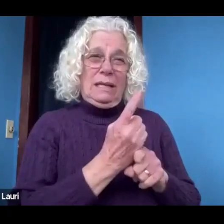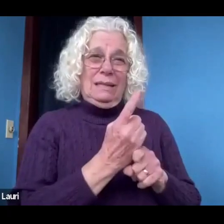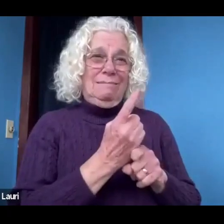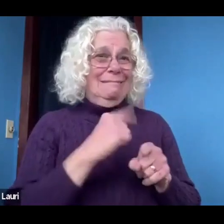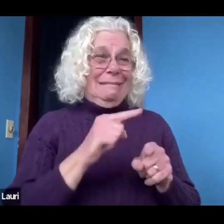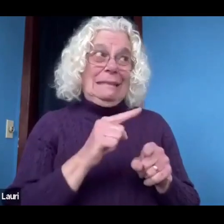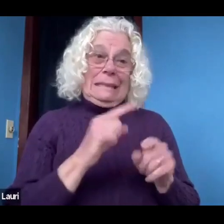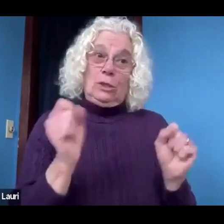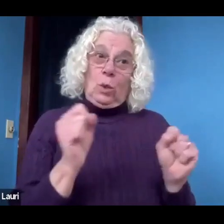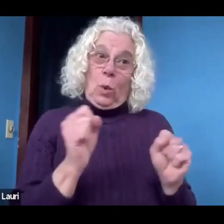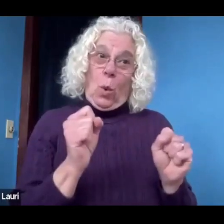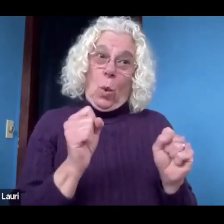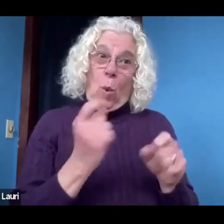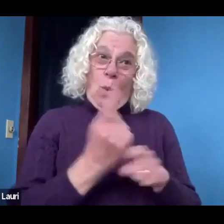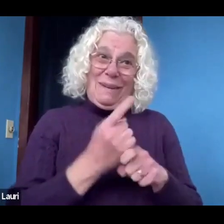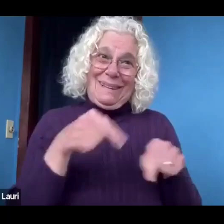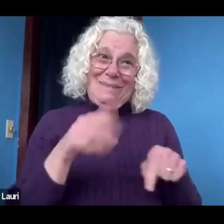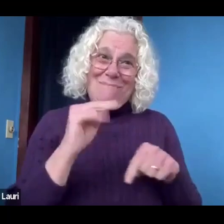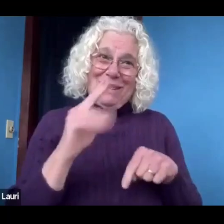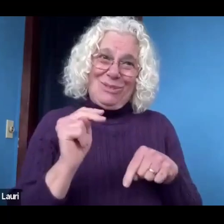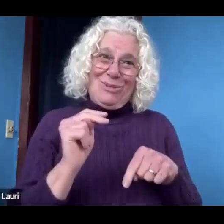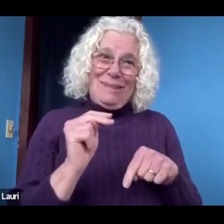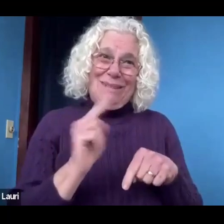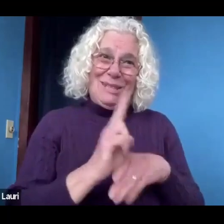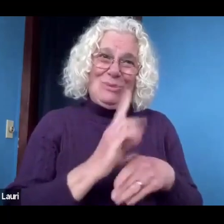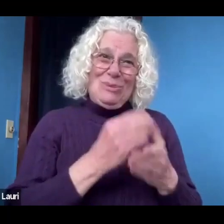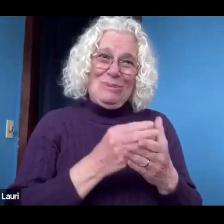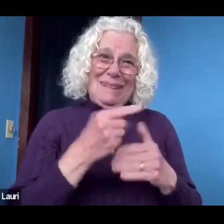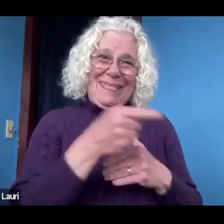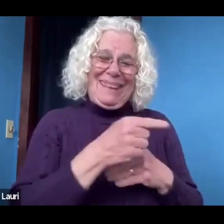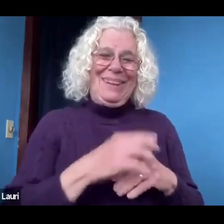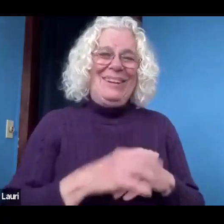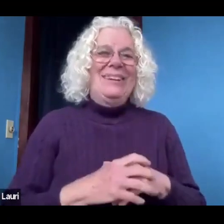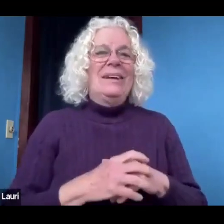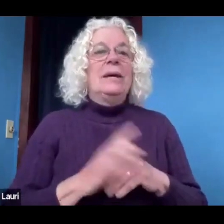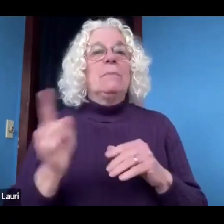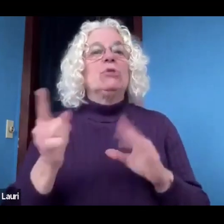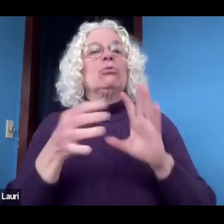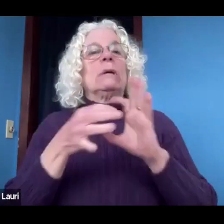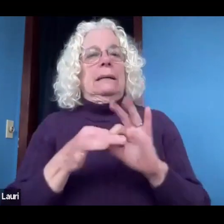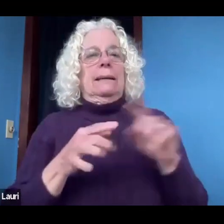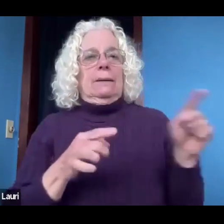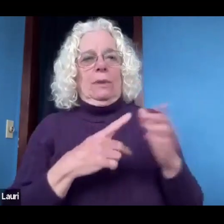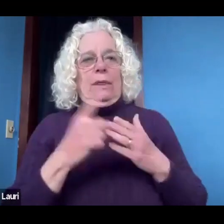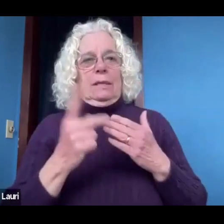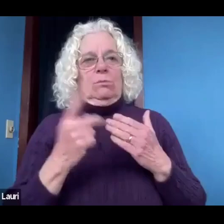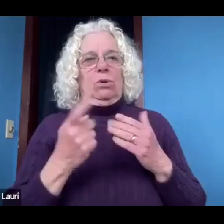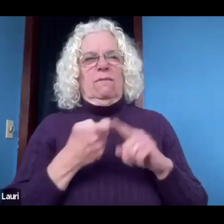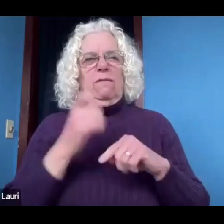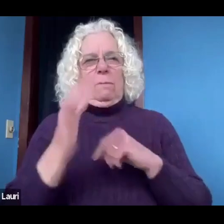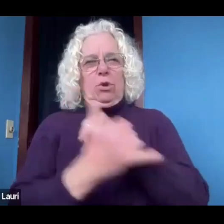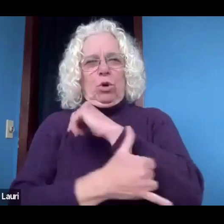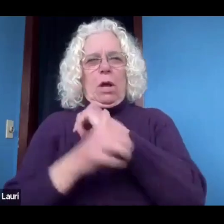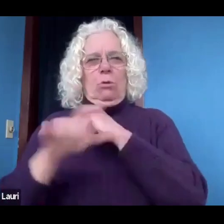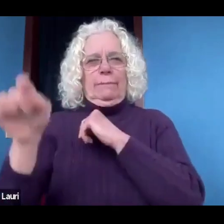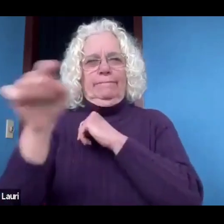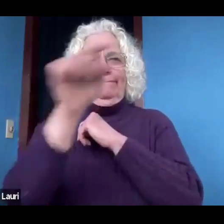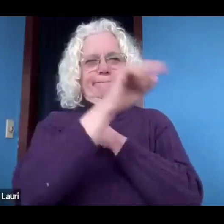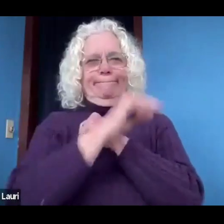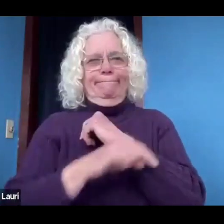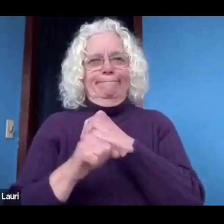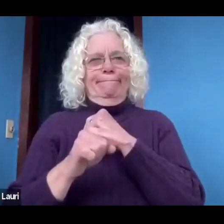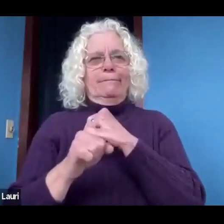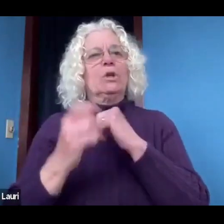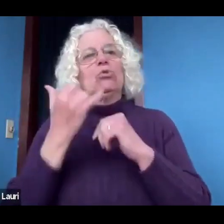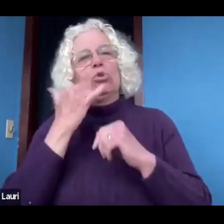Minnesota winters. Um, but yeah, they can connect to these programs in their counties, and people can call Senior